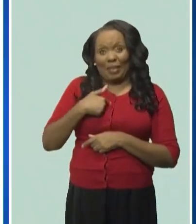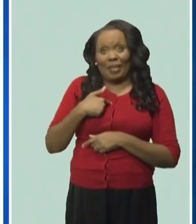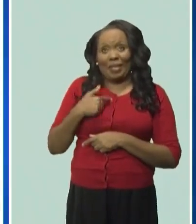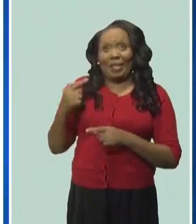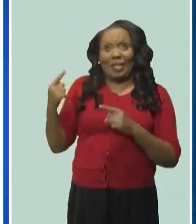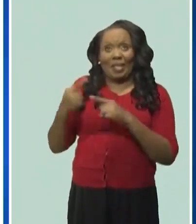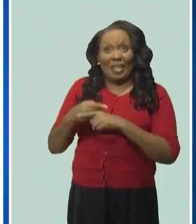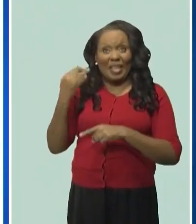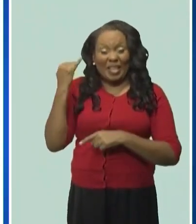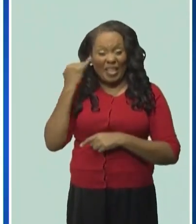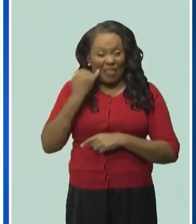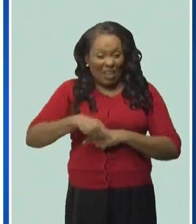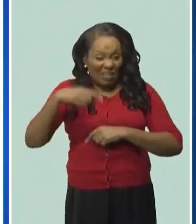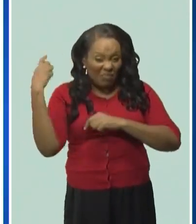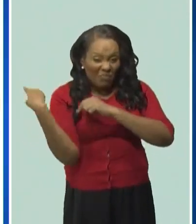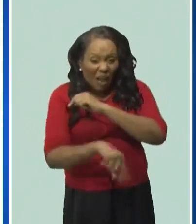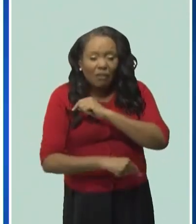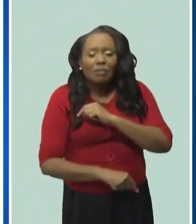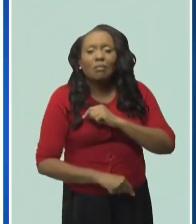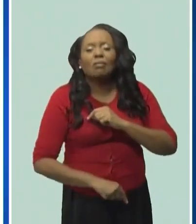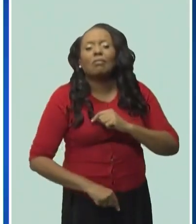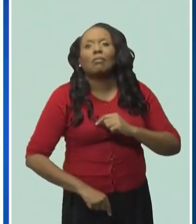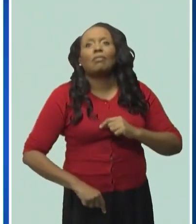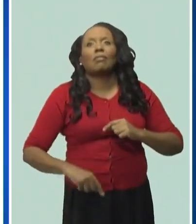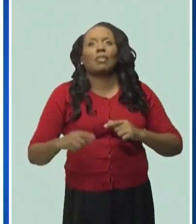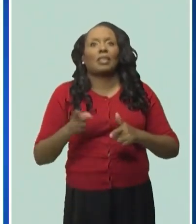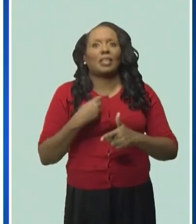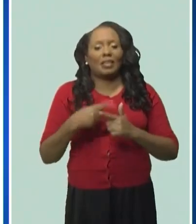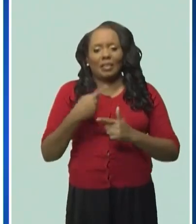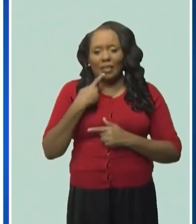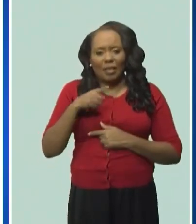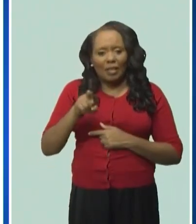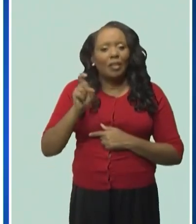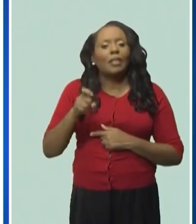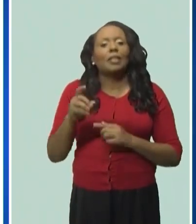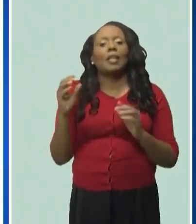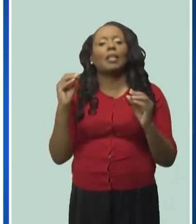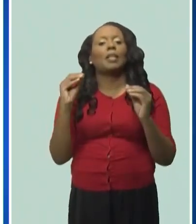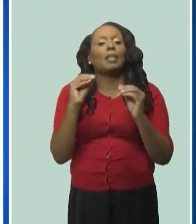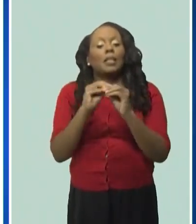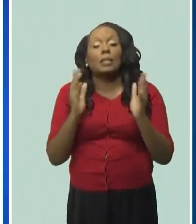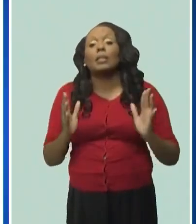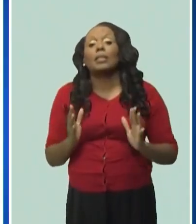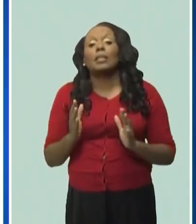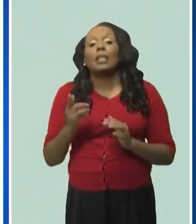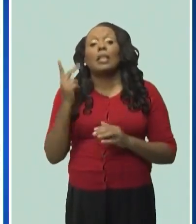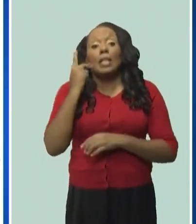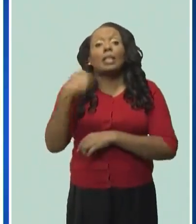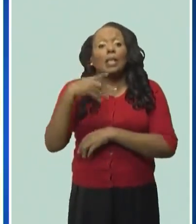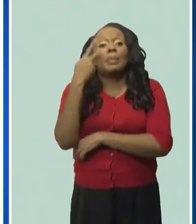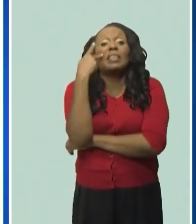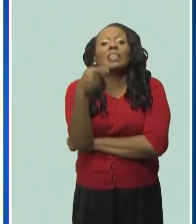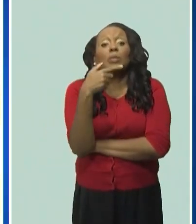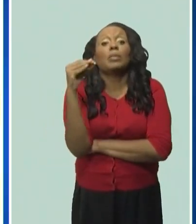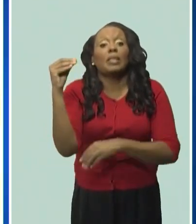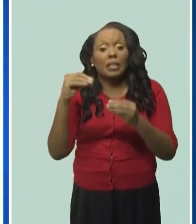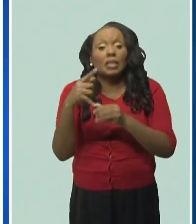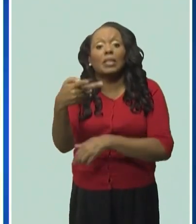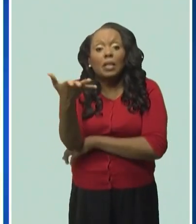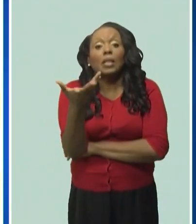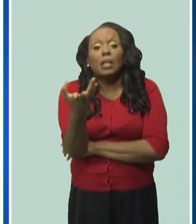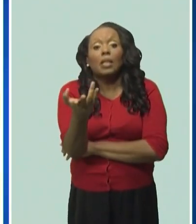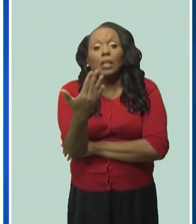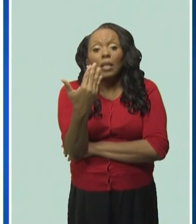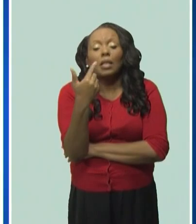were lashes, he would share the lashes. Then he would say, y'all need to kiss and make up in front of me. And then he would give a cup